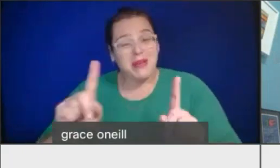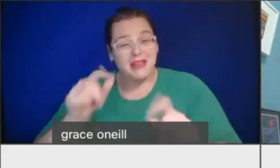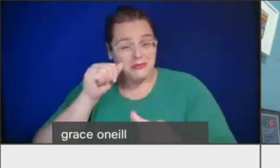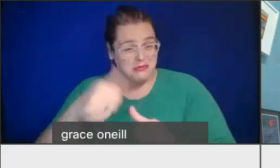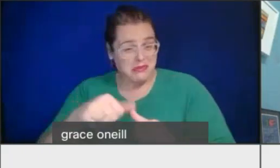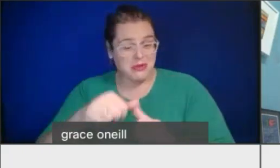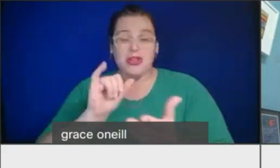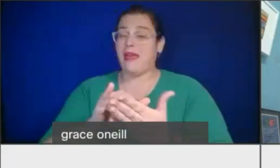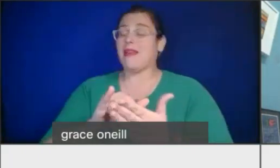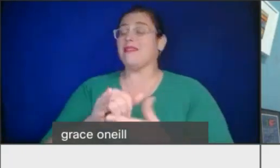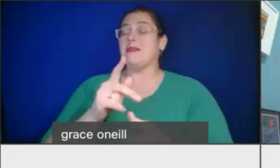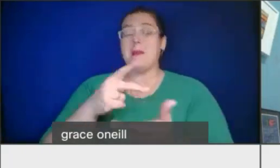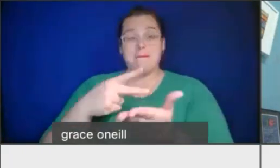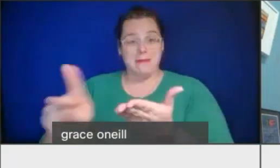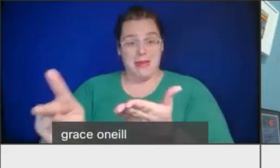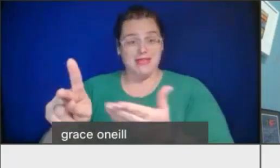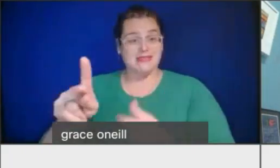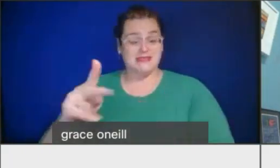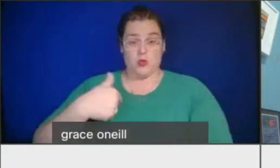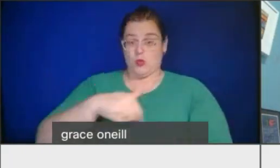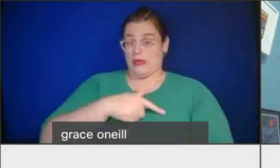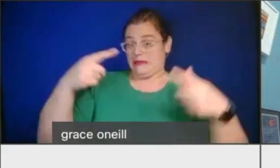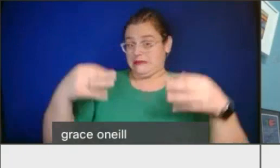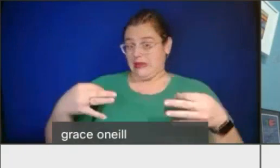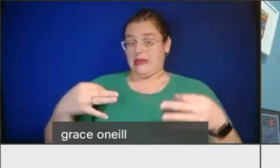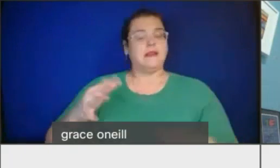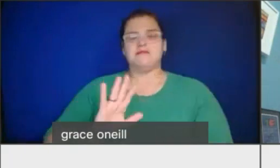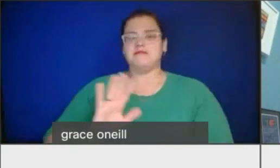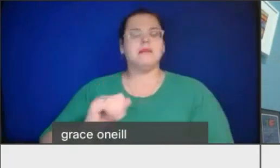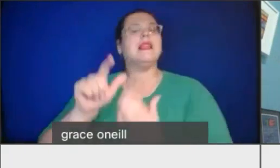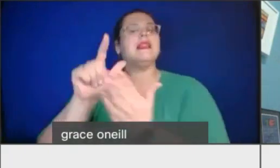by legislation. So